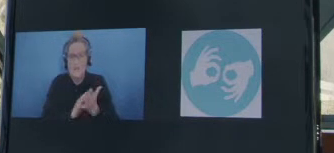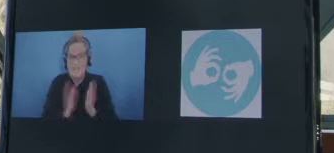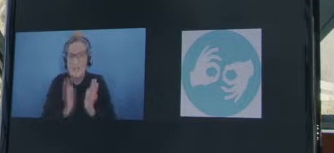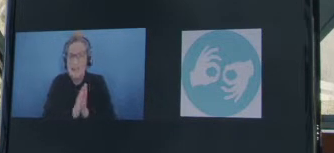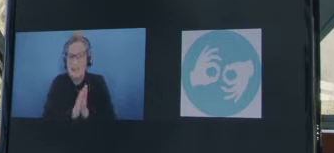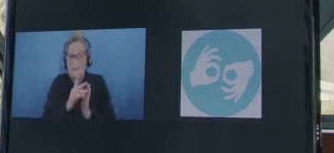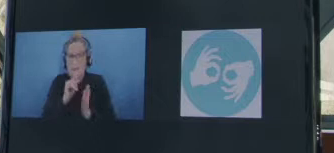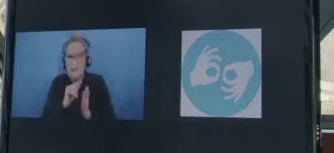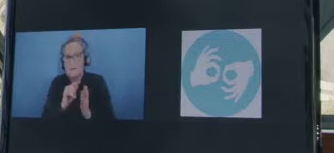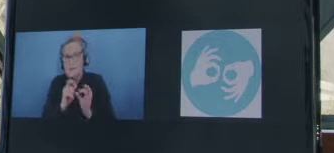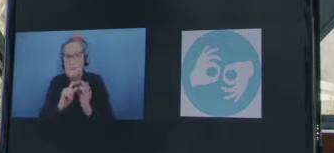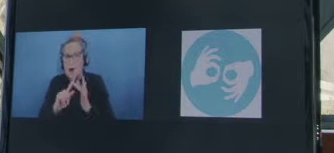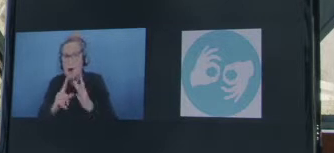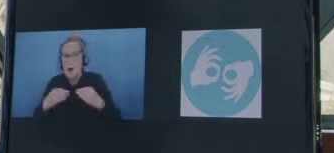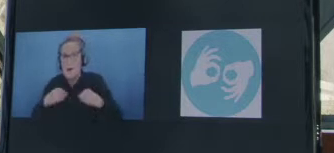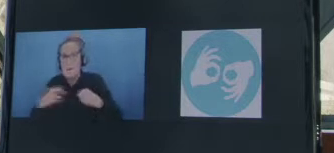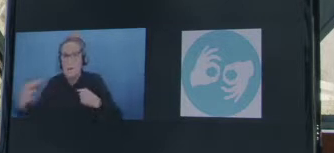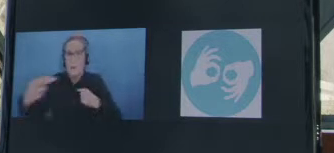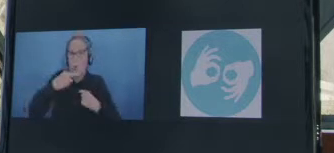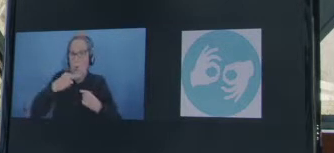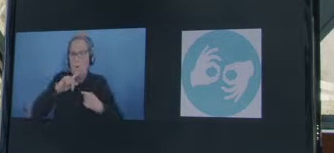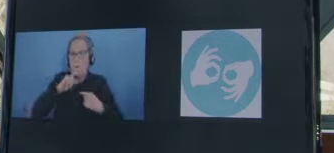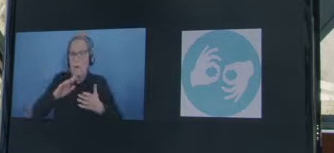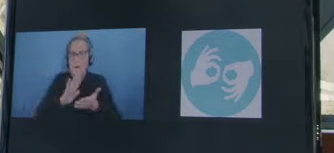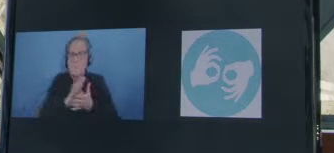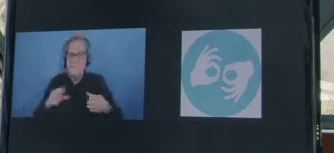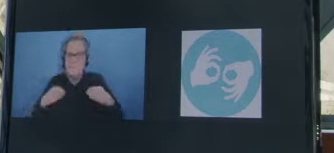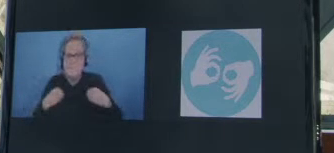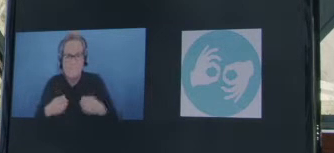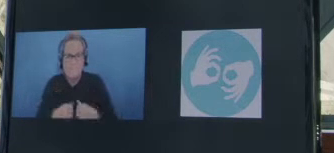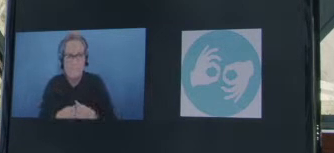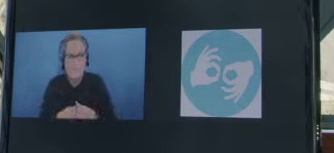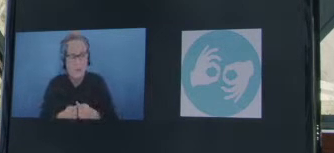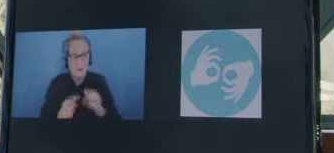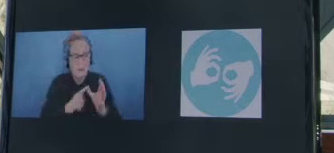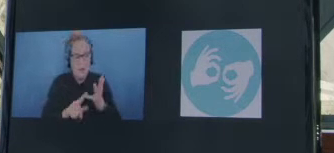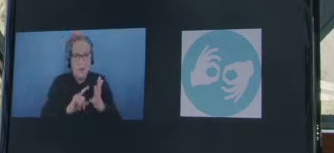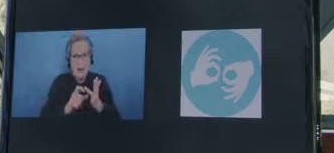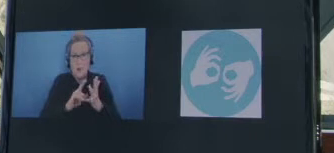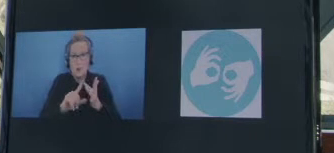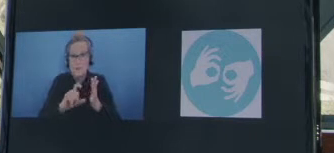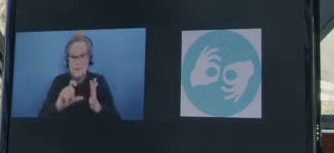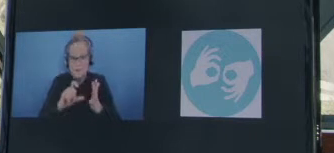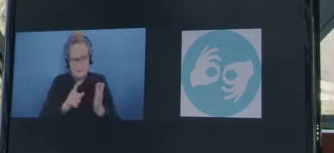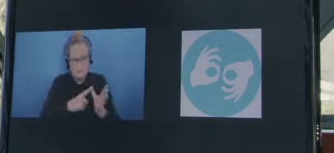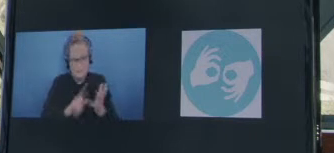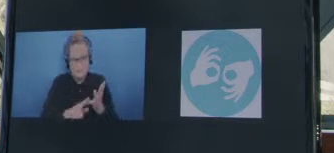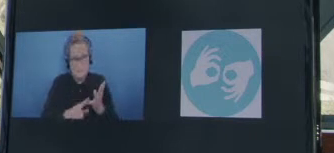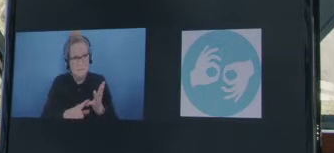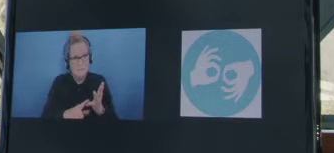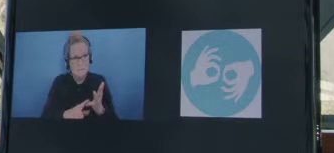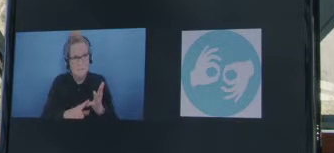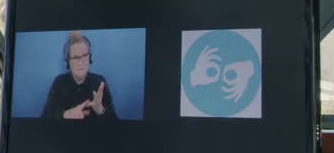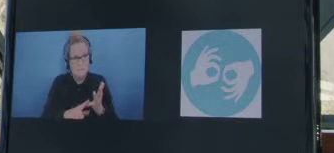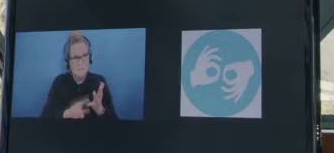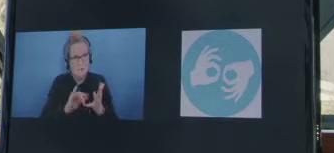lot of biocomposite companies. And so part of it was an acoustic application. You can multiply the actual cost per square meter of